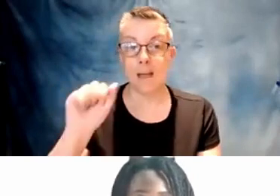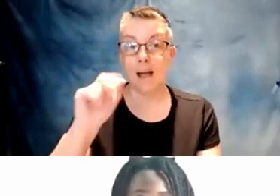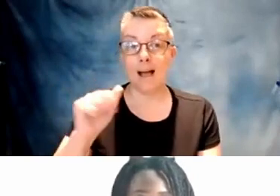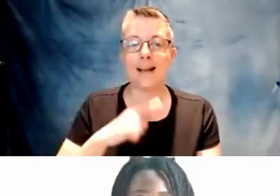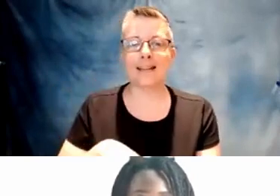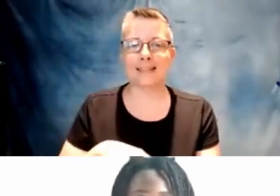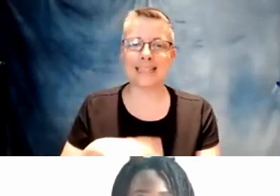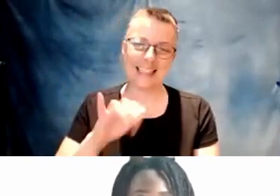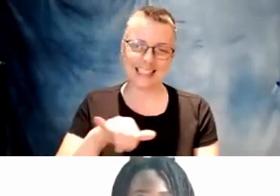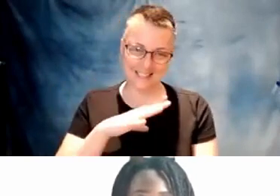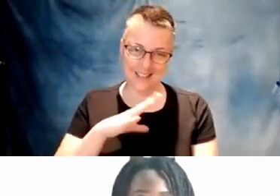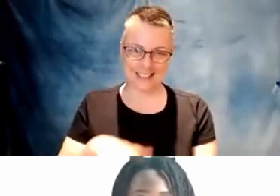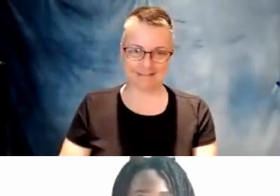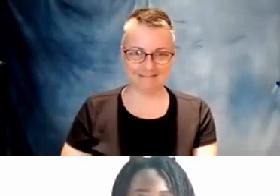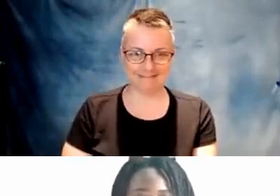That's fine. Yeah.